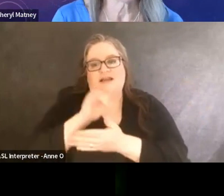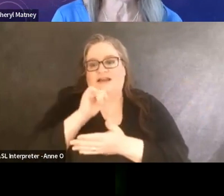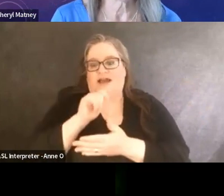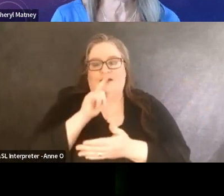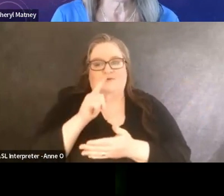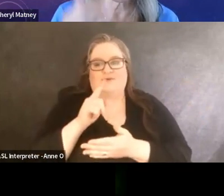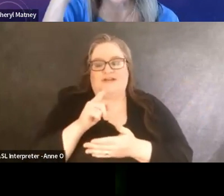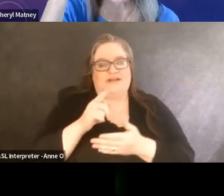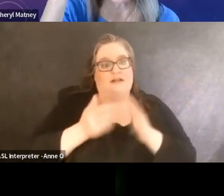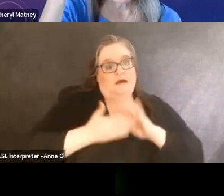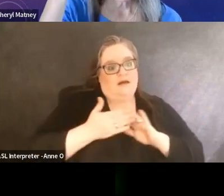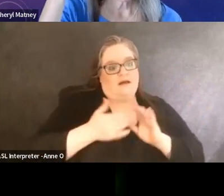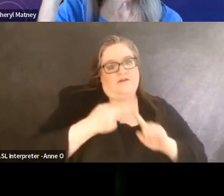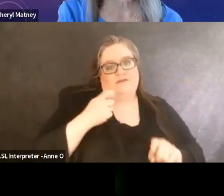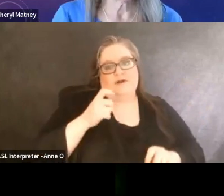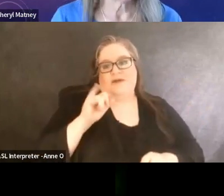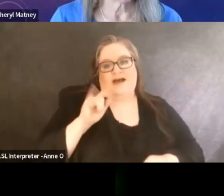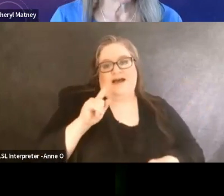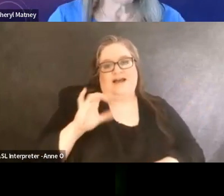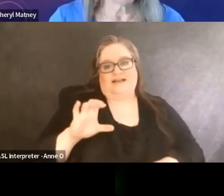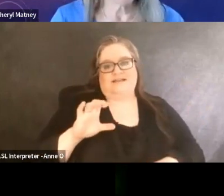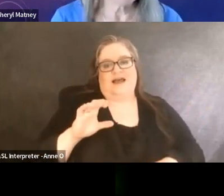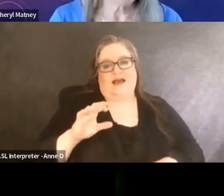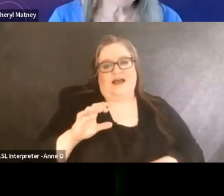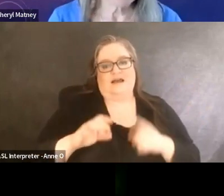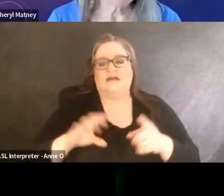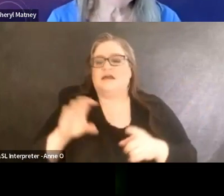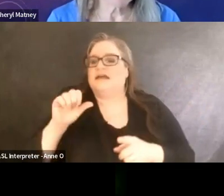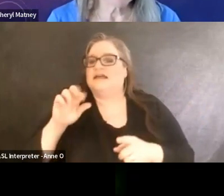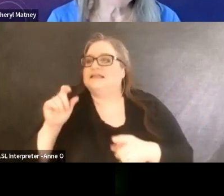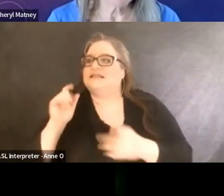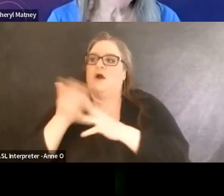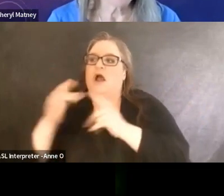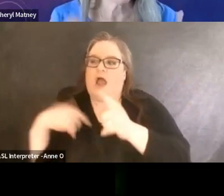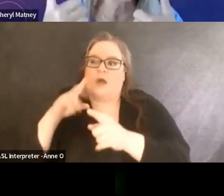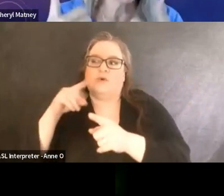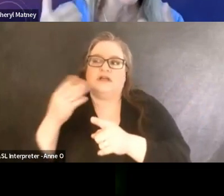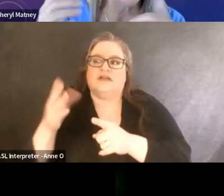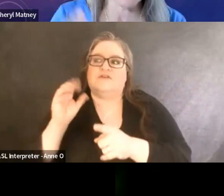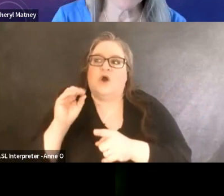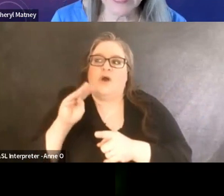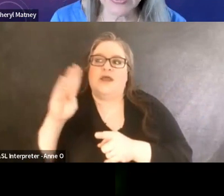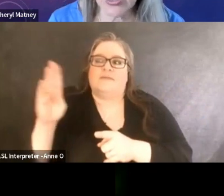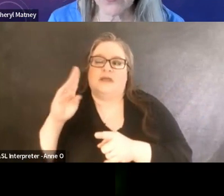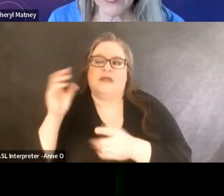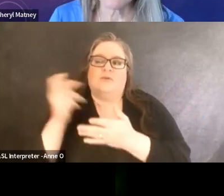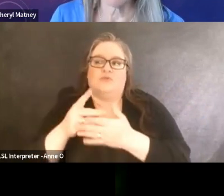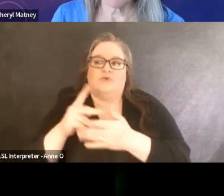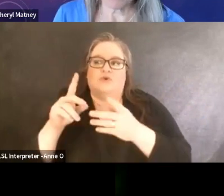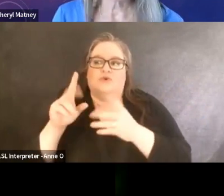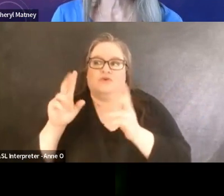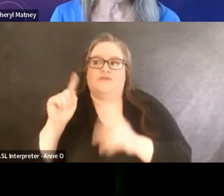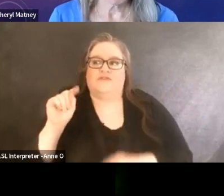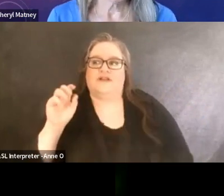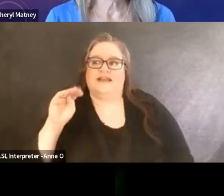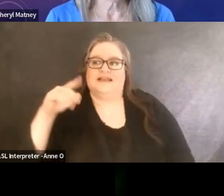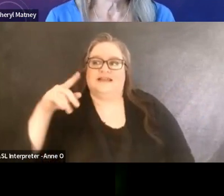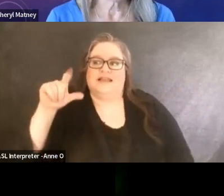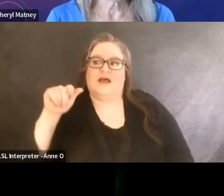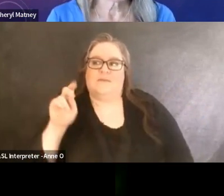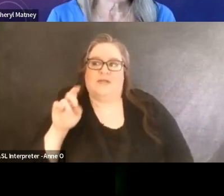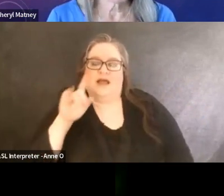ITAC generated document. So Cheryl, I'll get you the OMB approved template. Oh, perfect. Thank you. It's the same